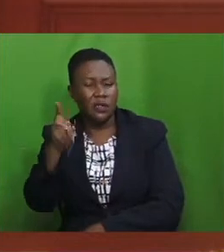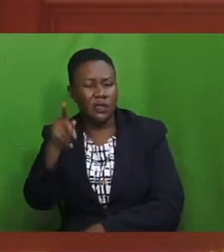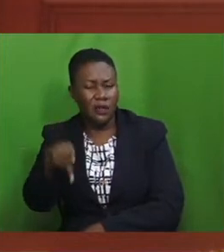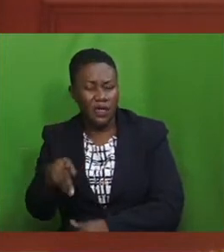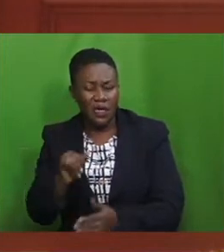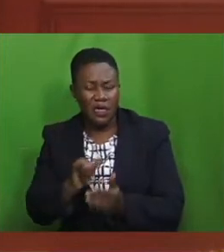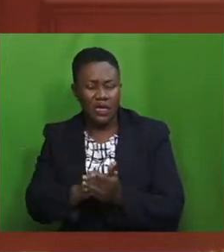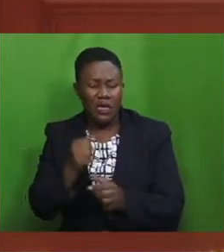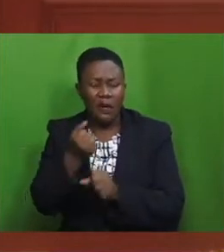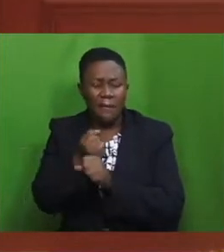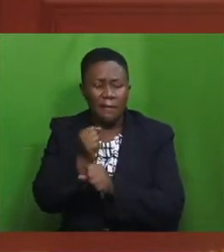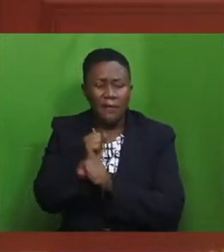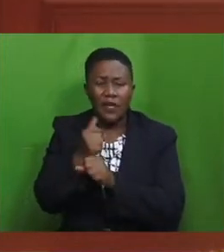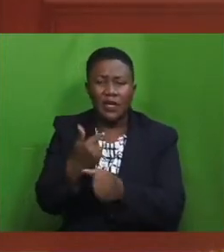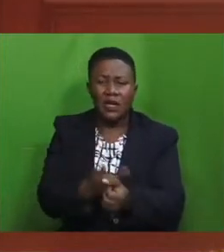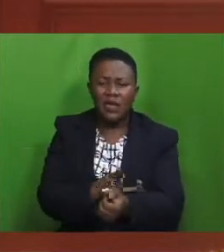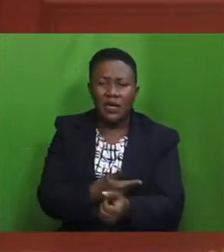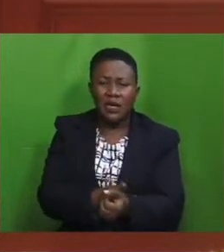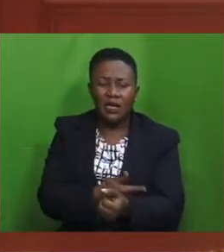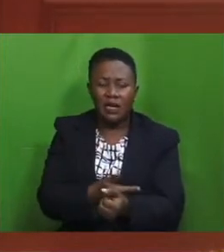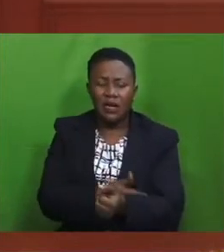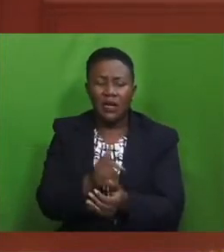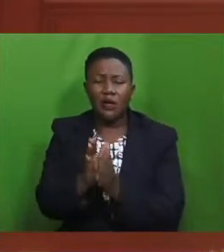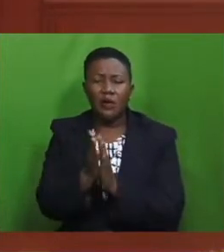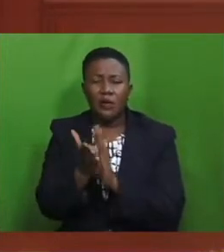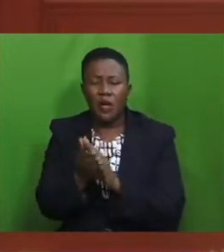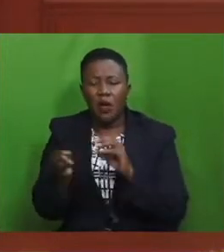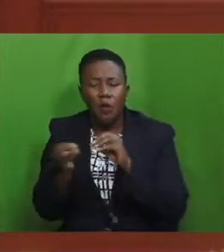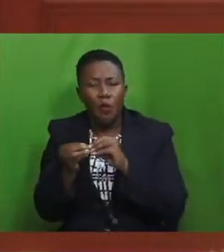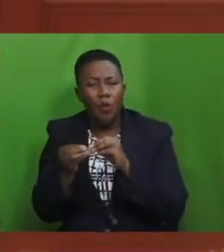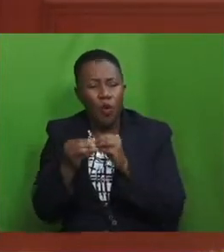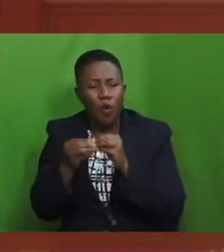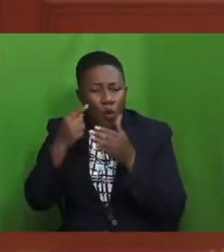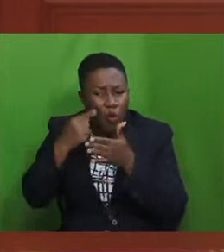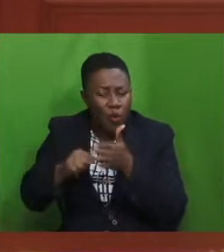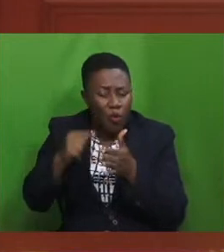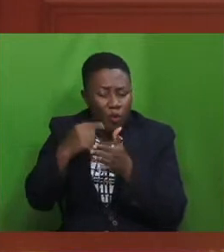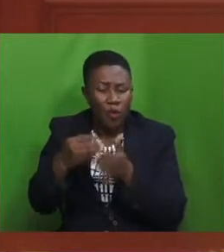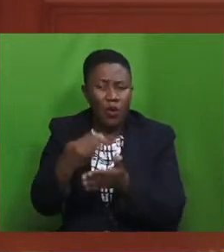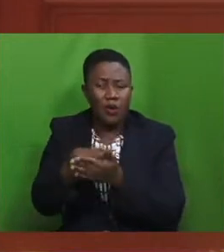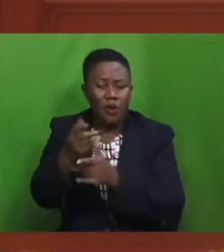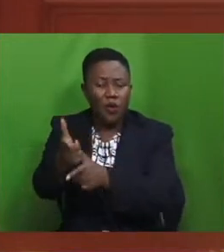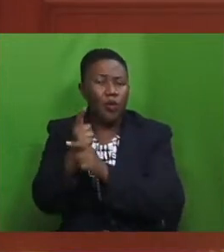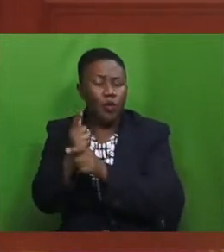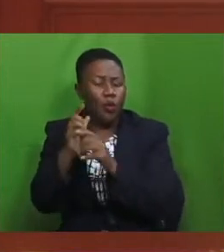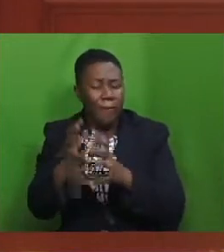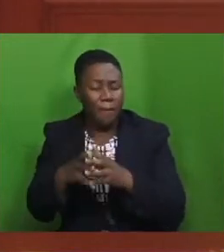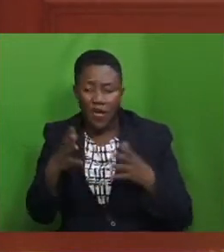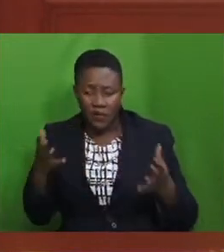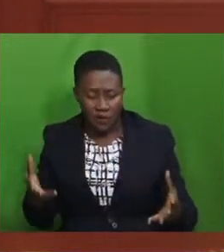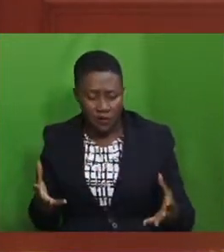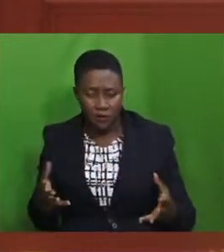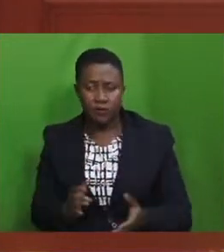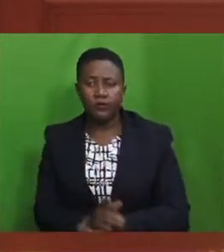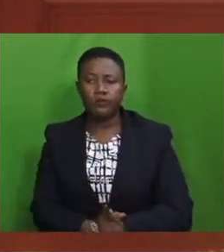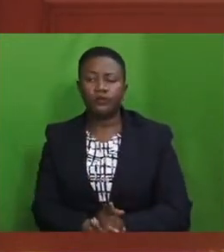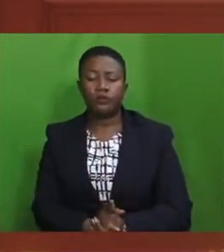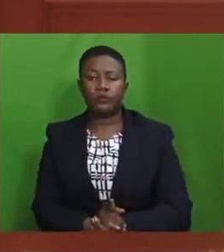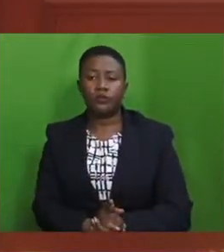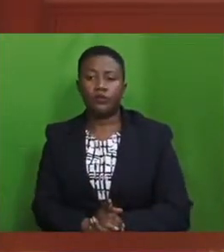Ghana into a debt distressed country and the risk of it. Mr. Speaker, so